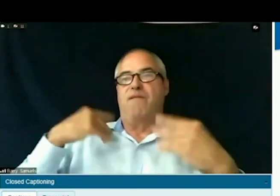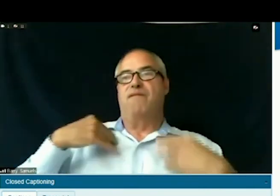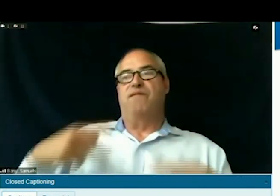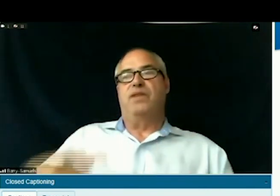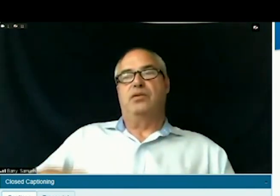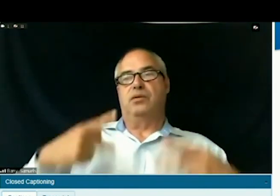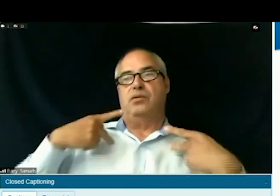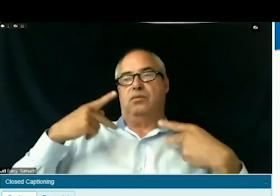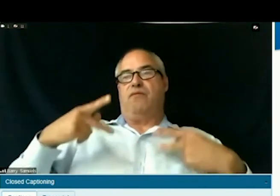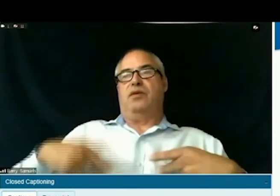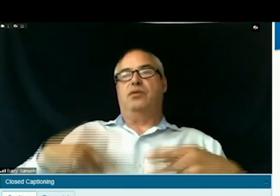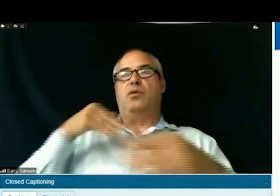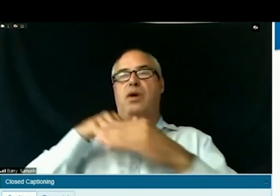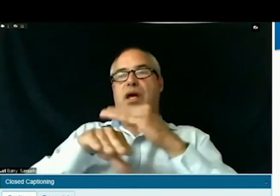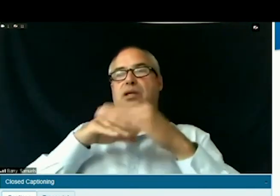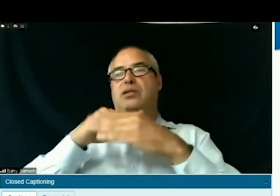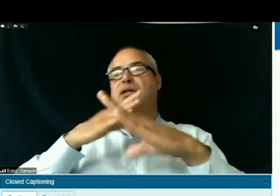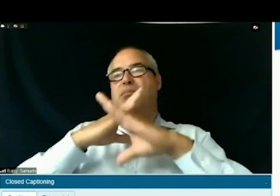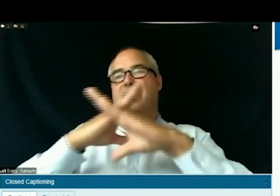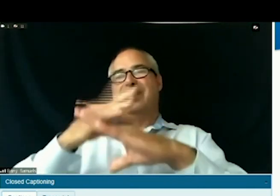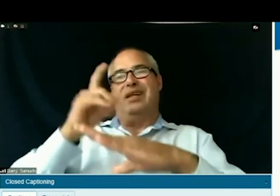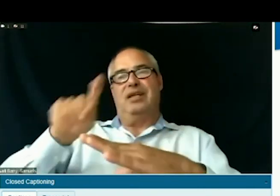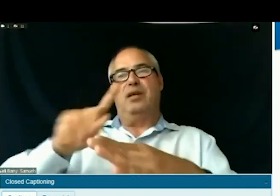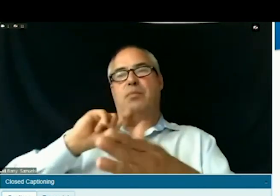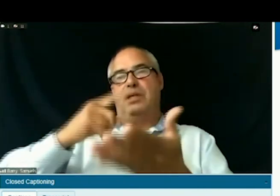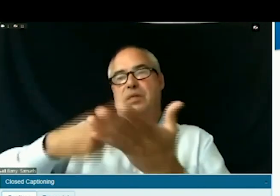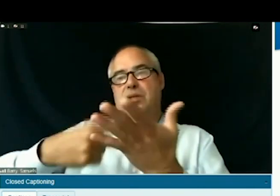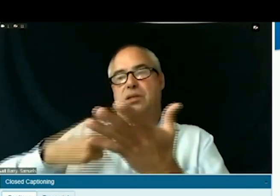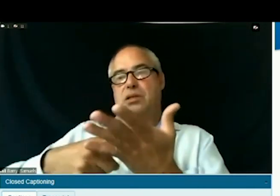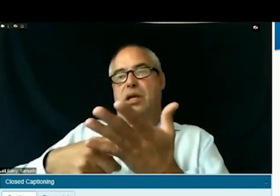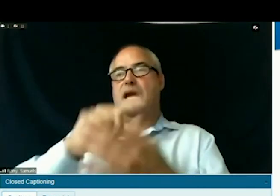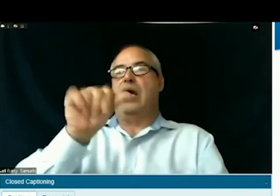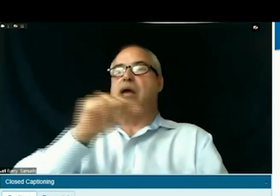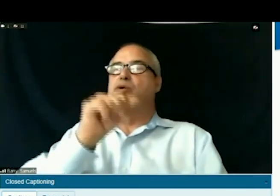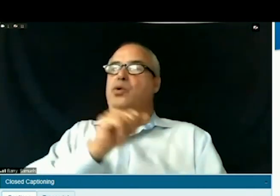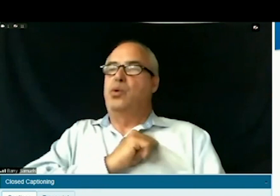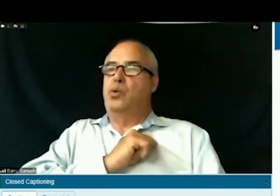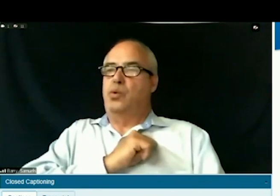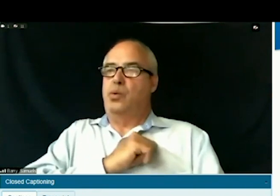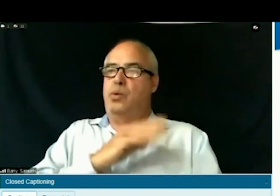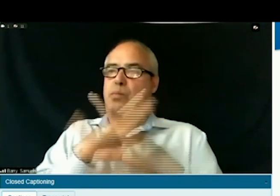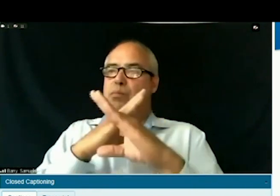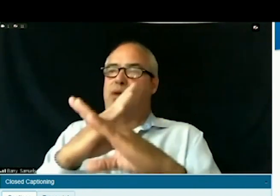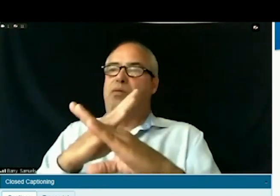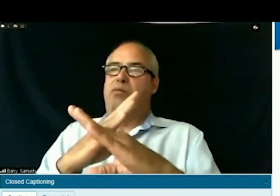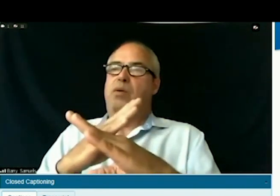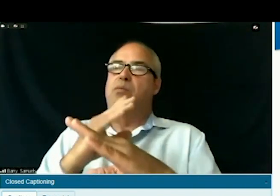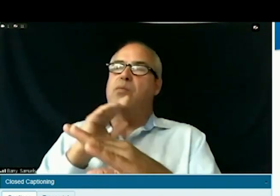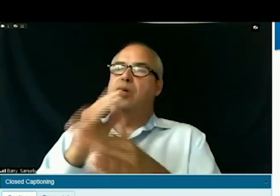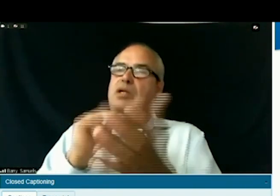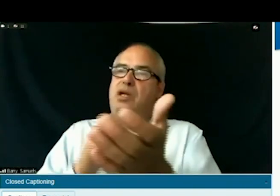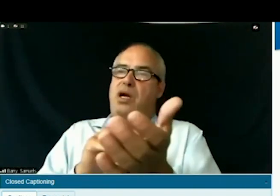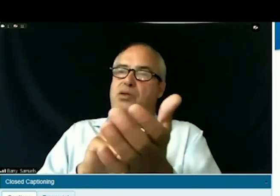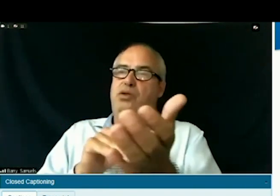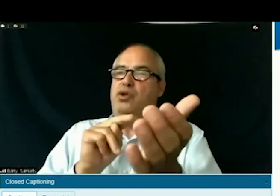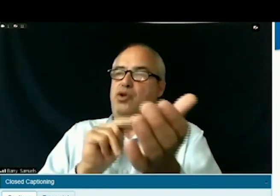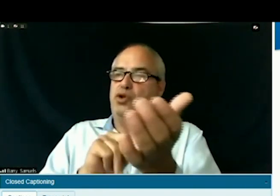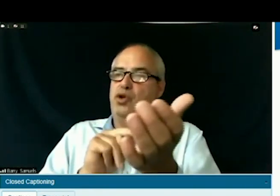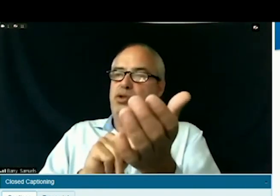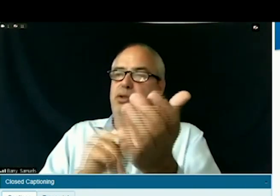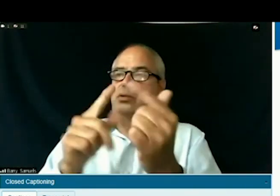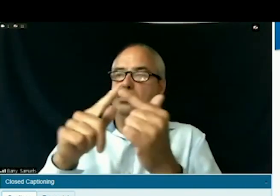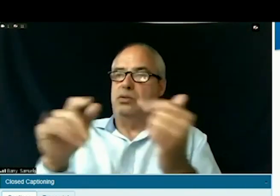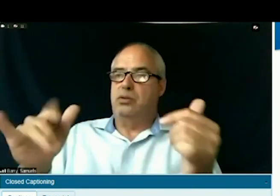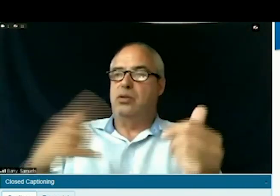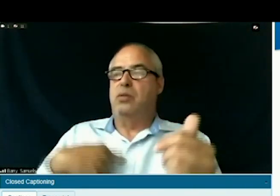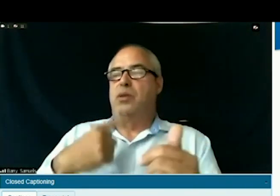to be addressed. And then attitudinal barriers for providers and others, implicit and